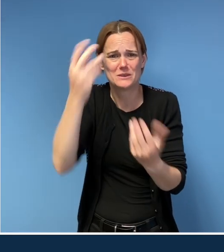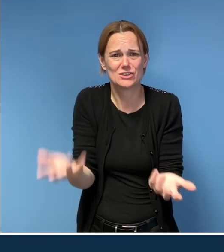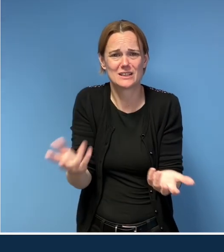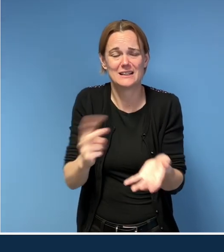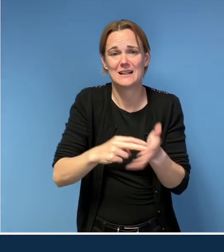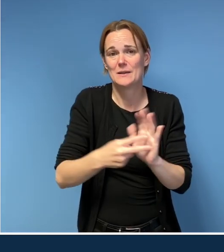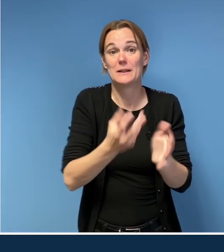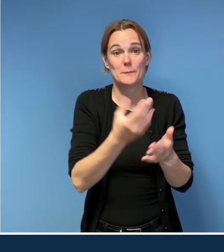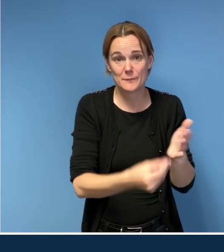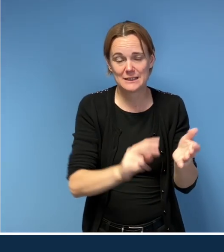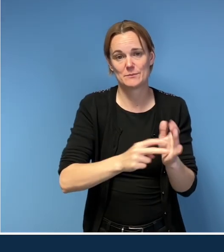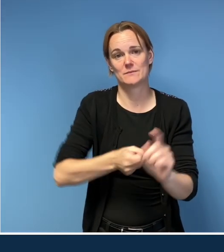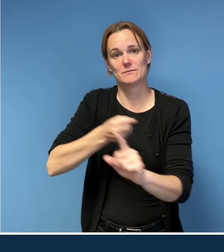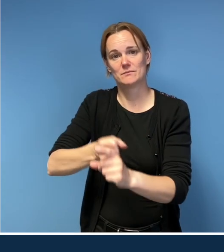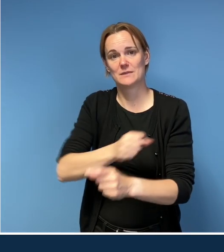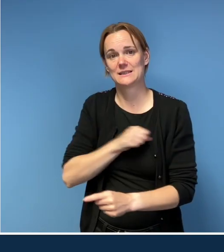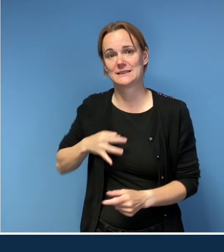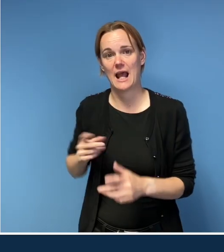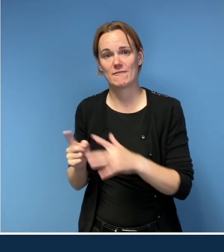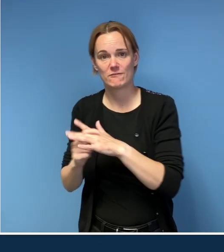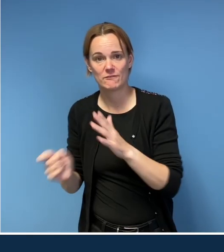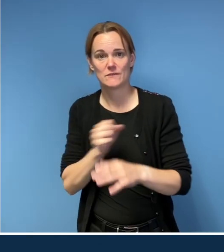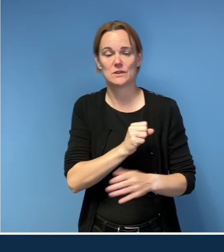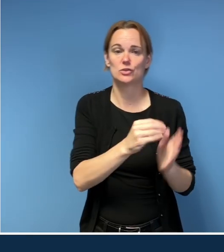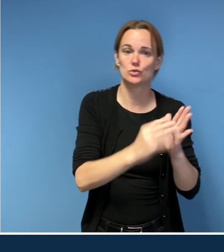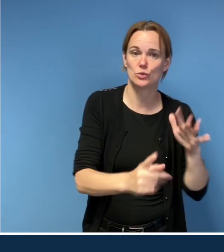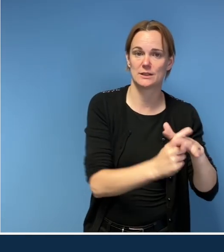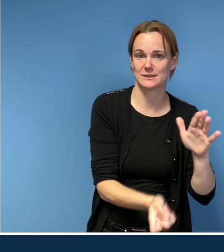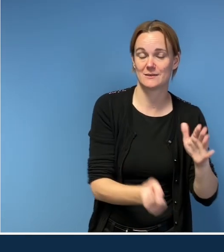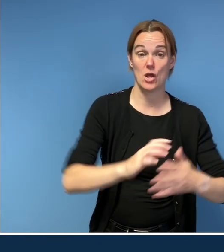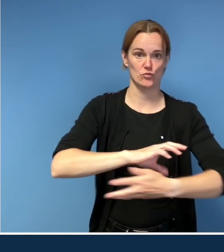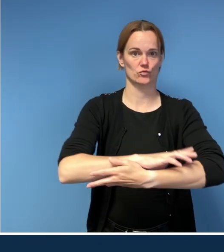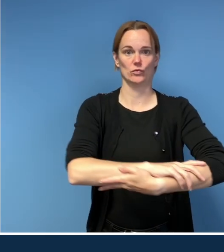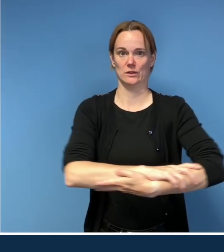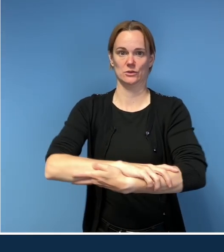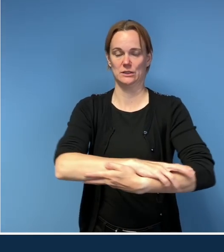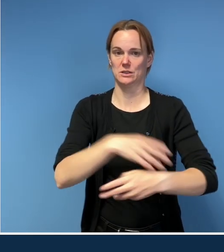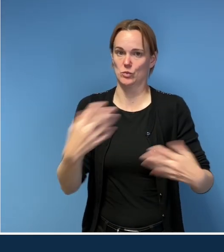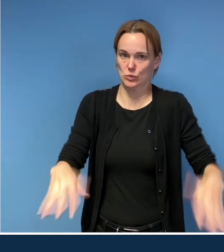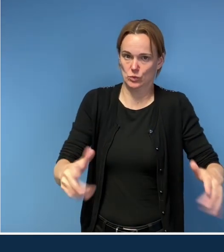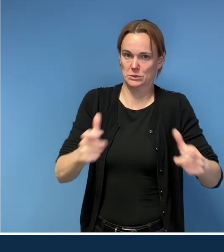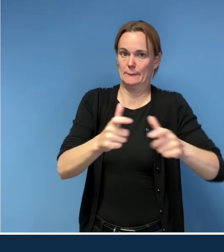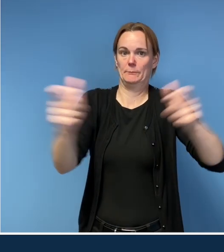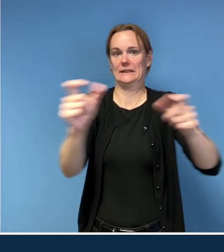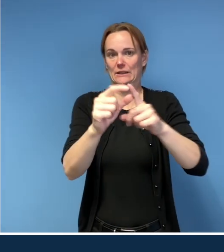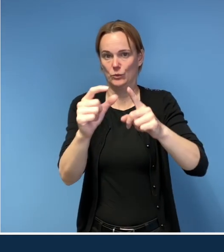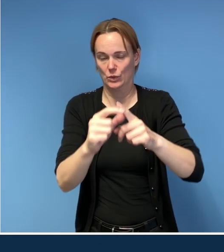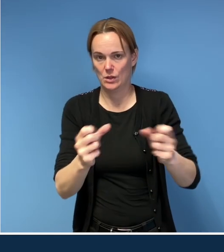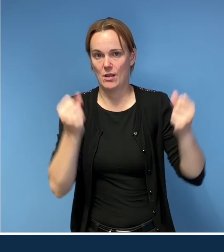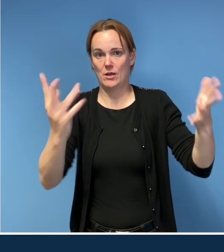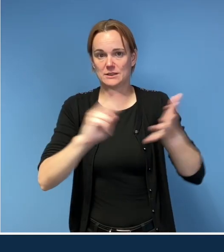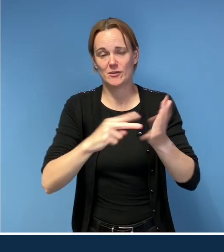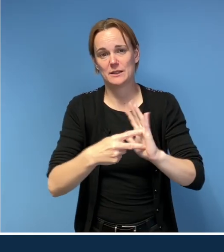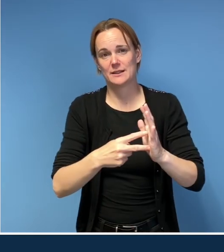retain our staff of our students. So I think that reconciliation is a big loaded word, and understanding what real